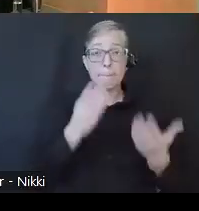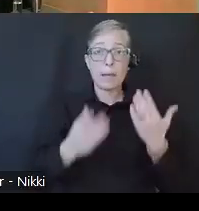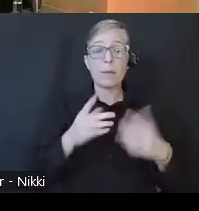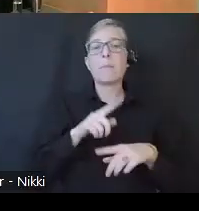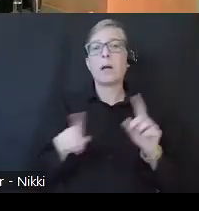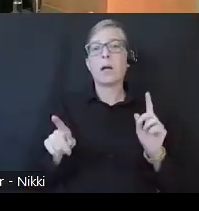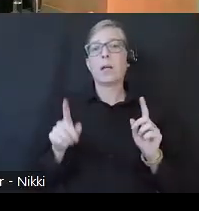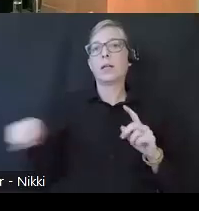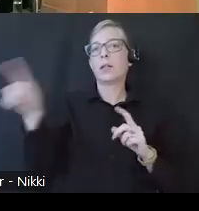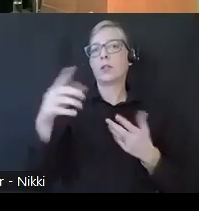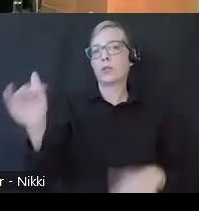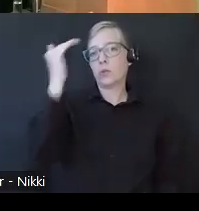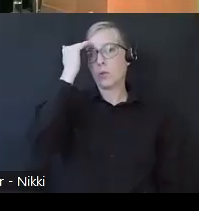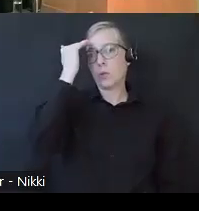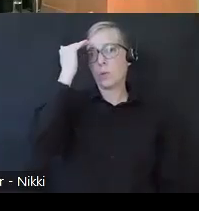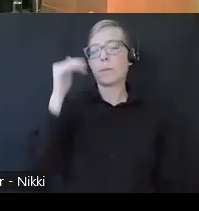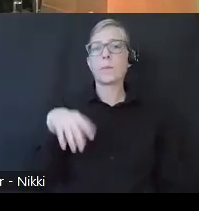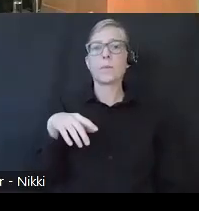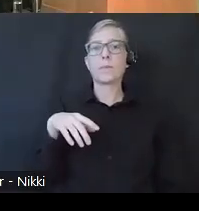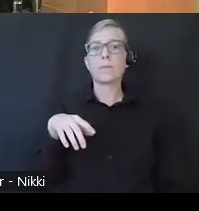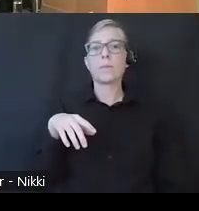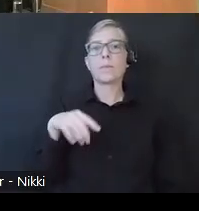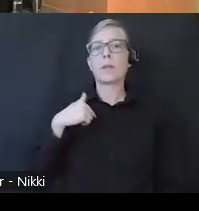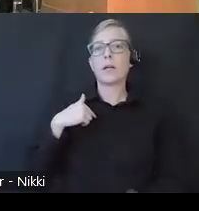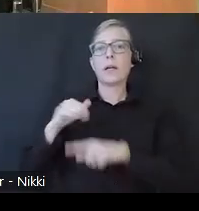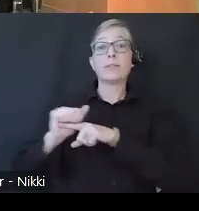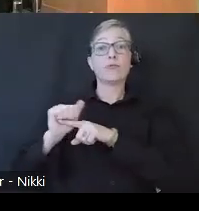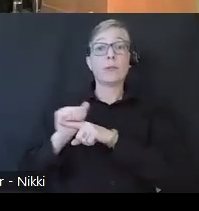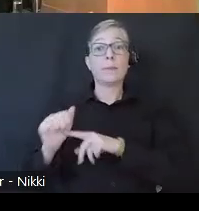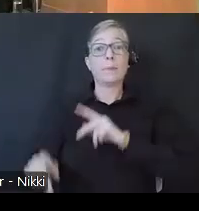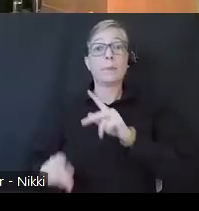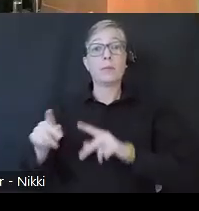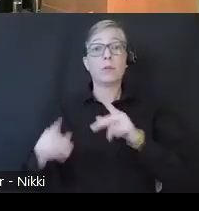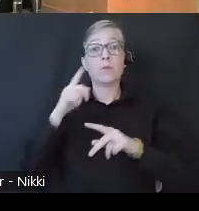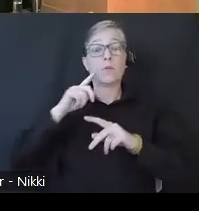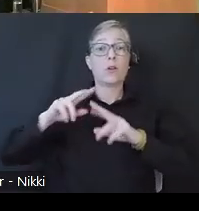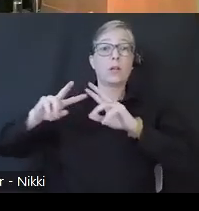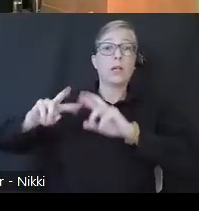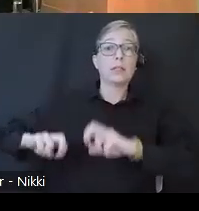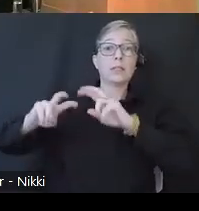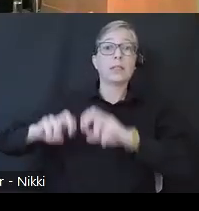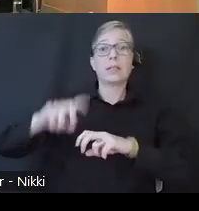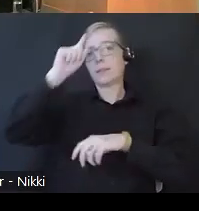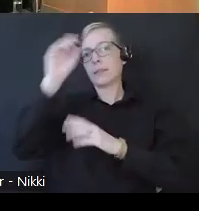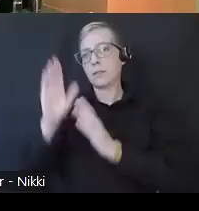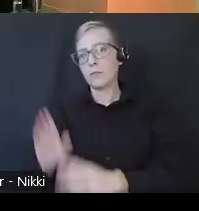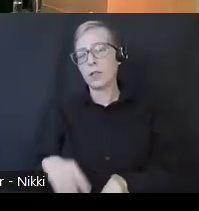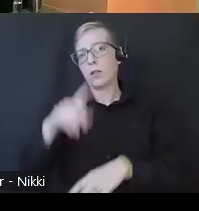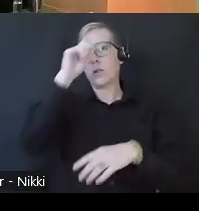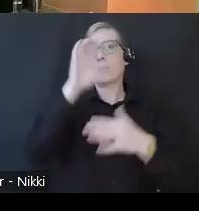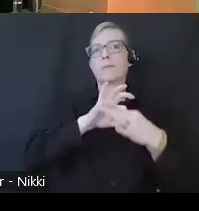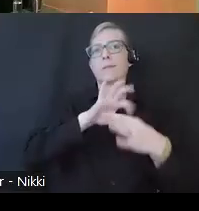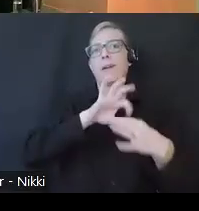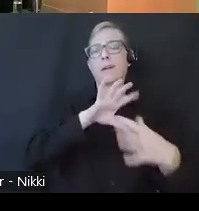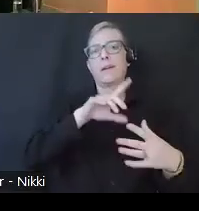as you know, when I train folks on assessing schizophrenia, assessing psychotic symptoms, we talk about